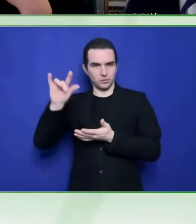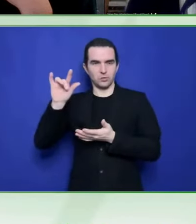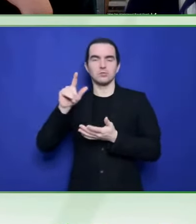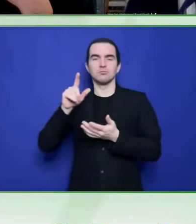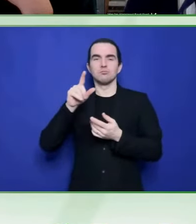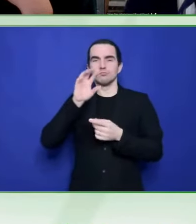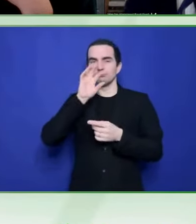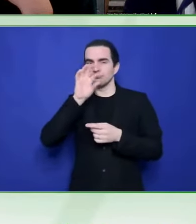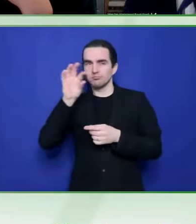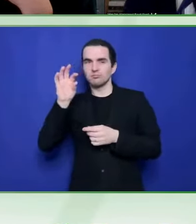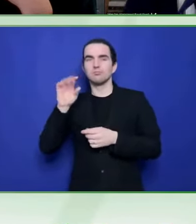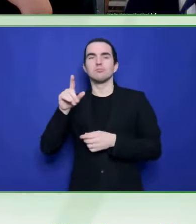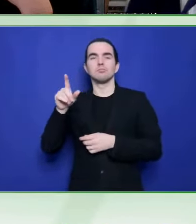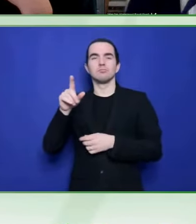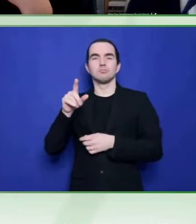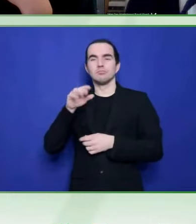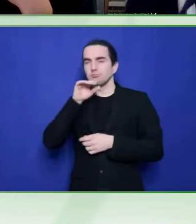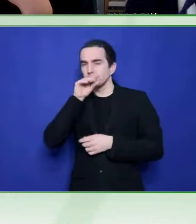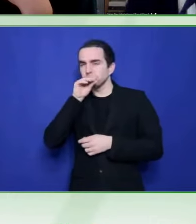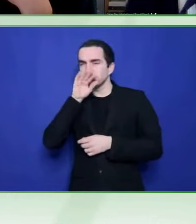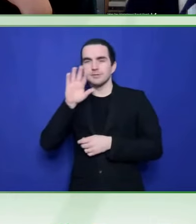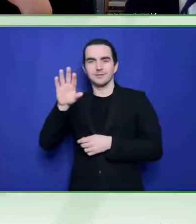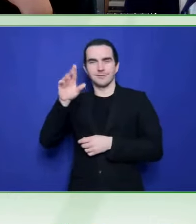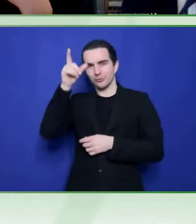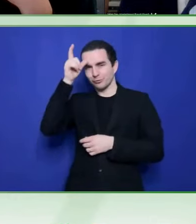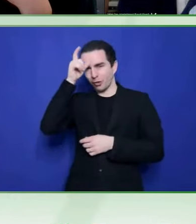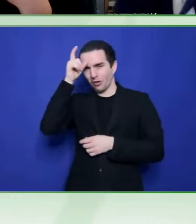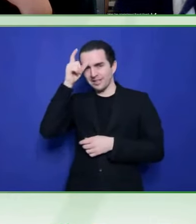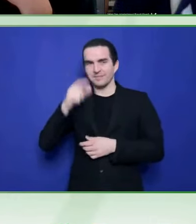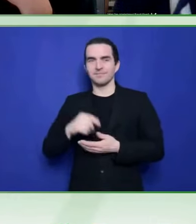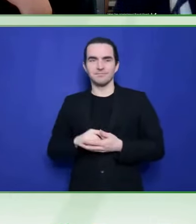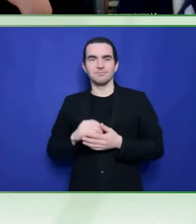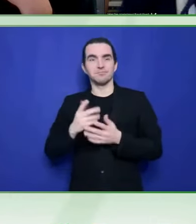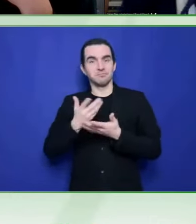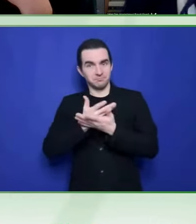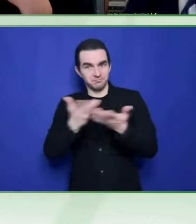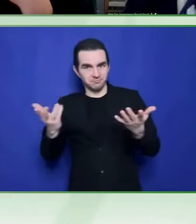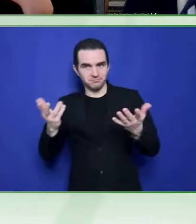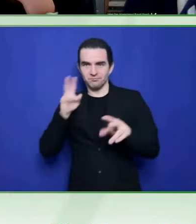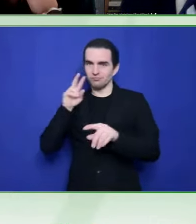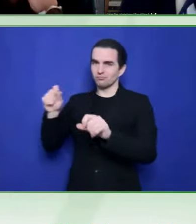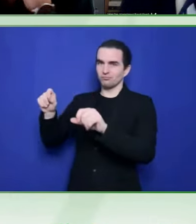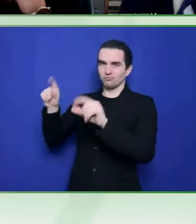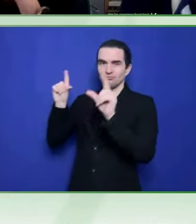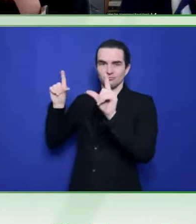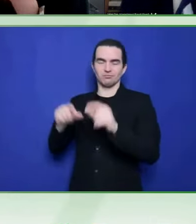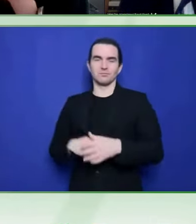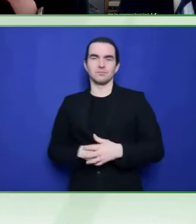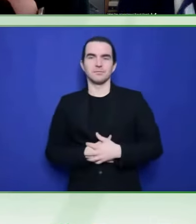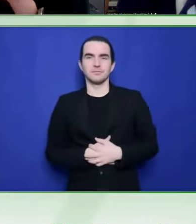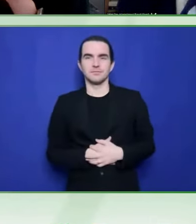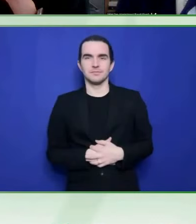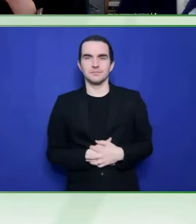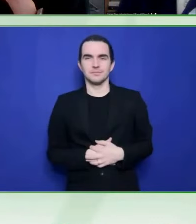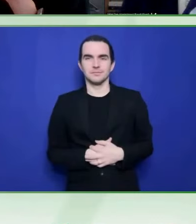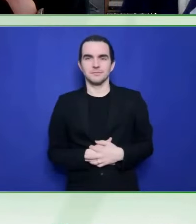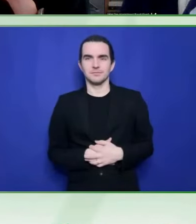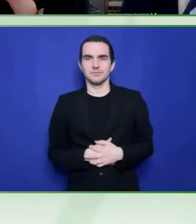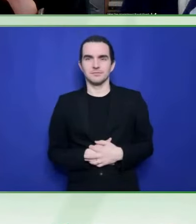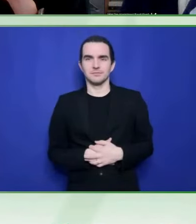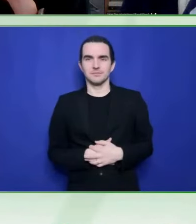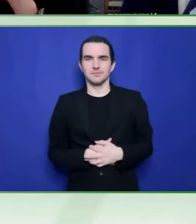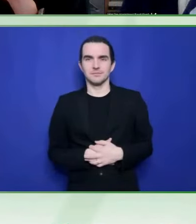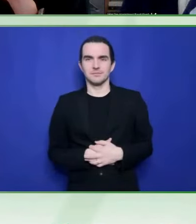Hello again. Thank you for watching the video. I'm Seben, also